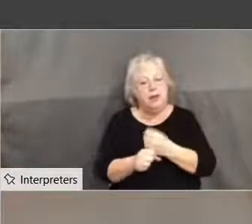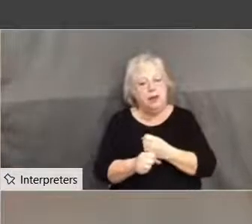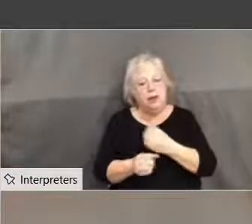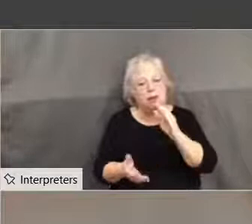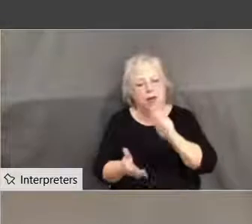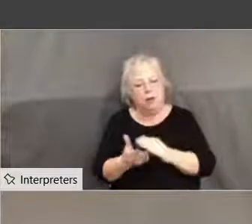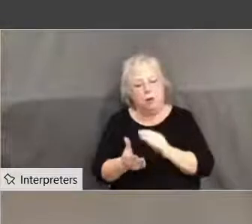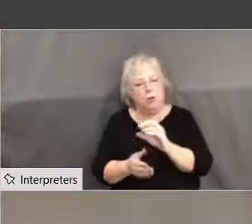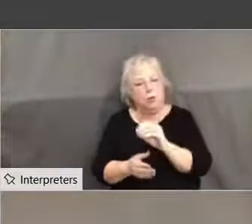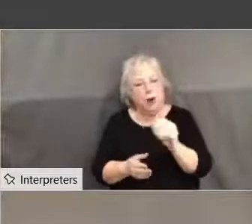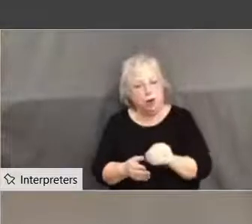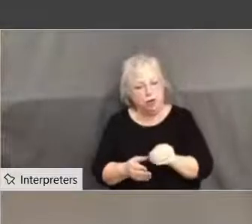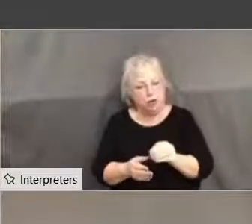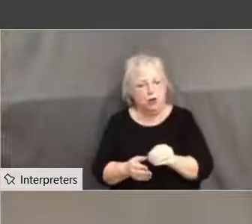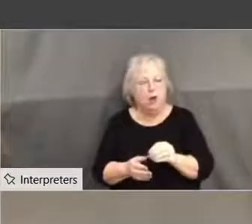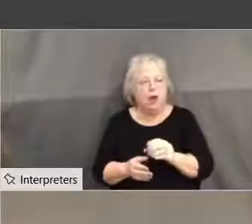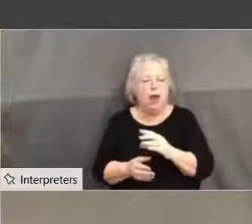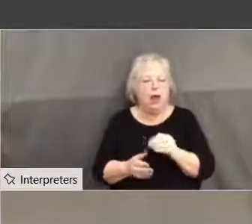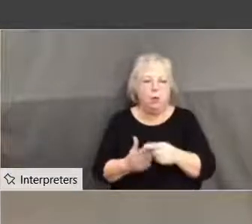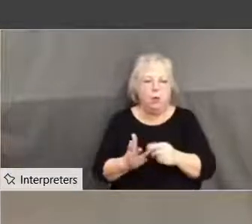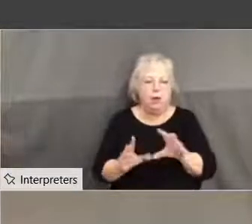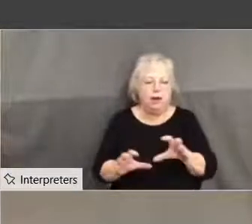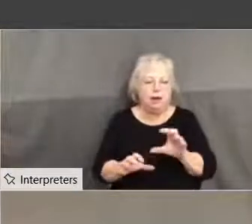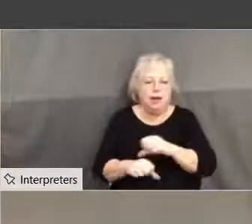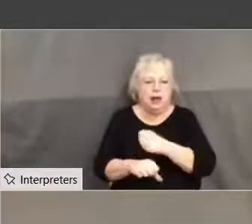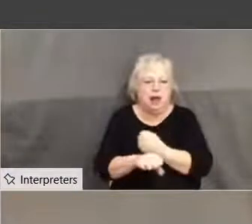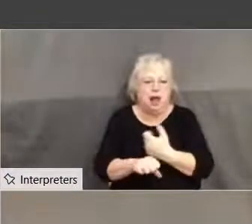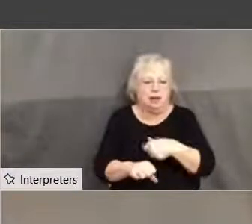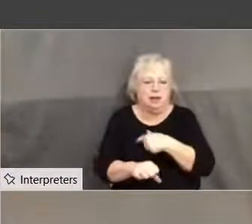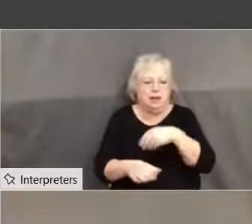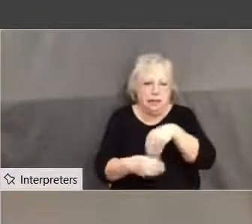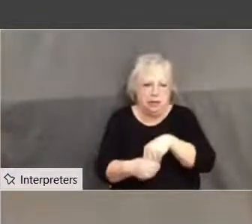And what it does is it locks us into that company.